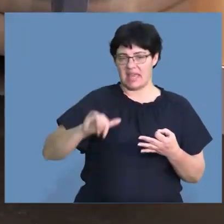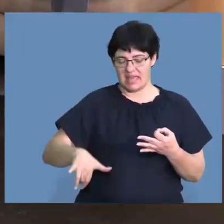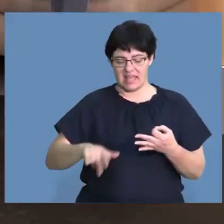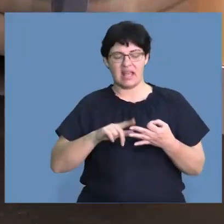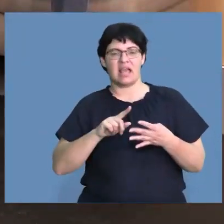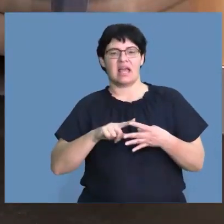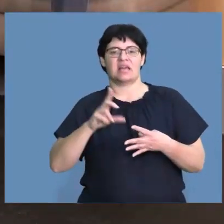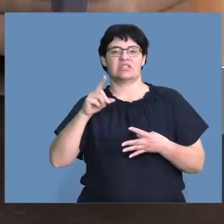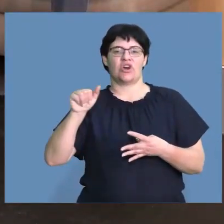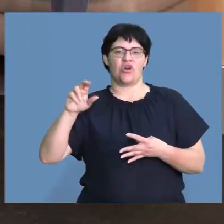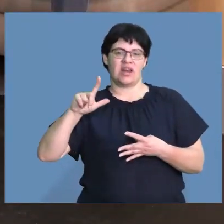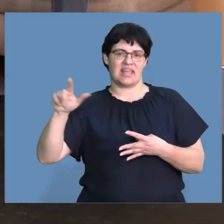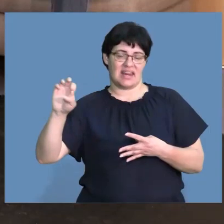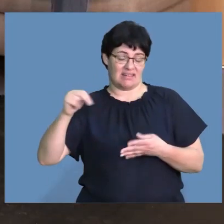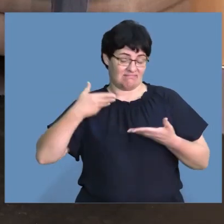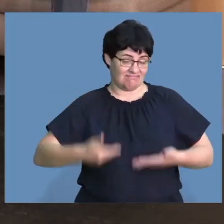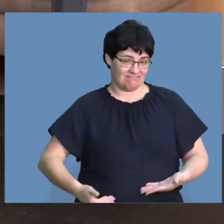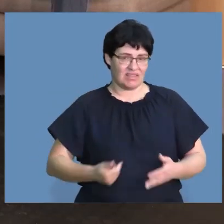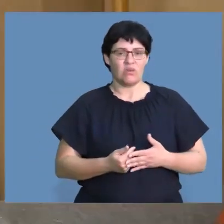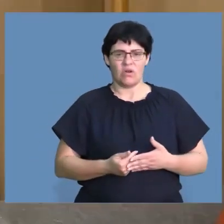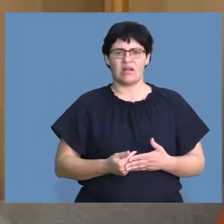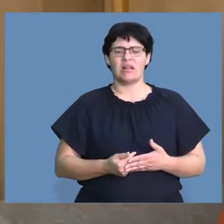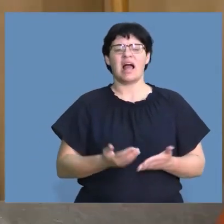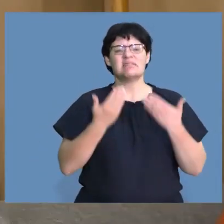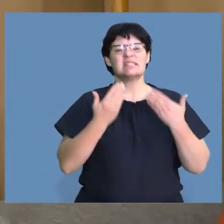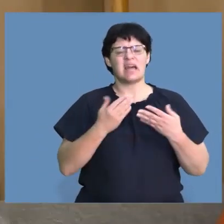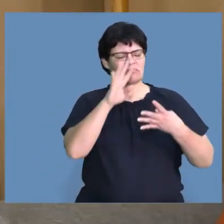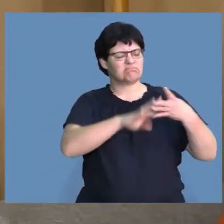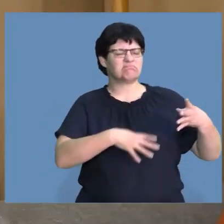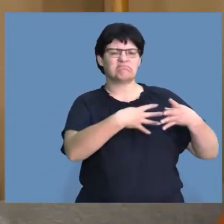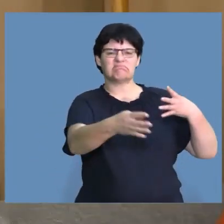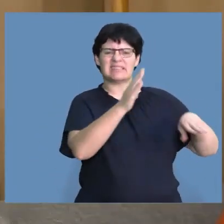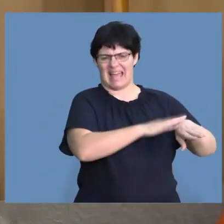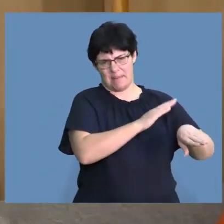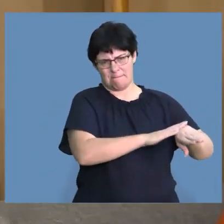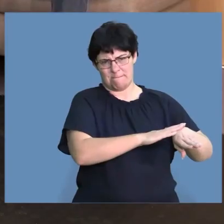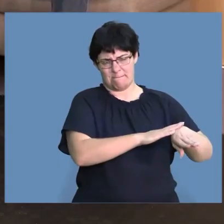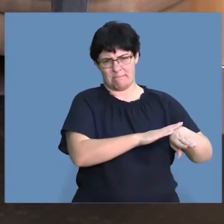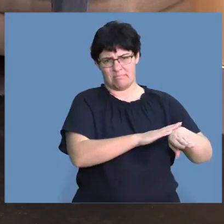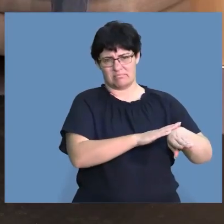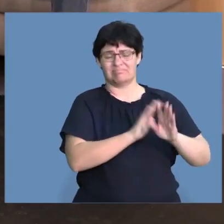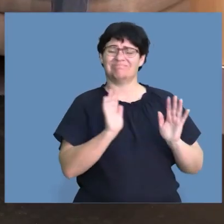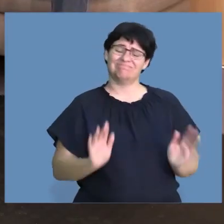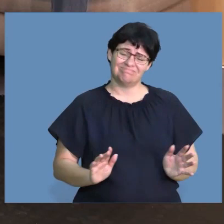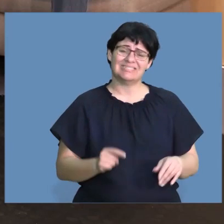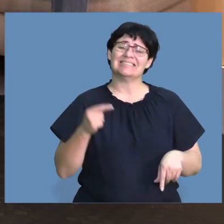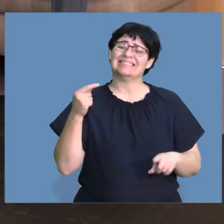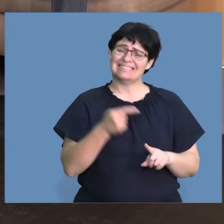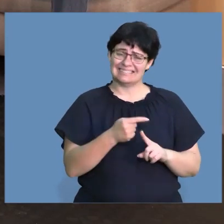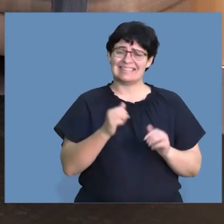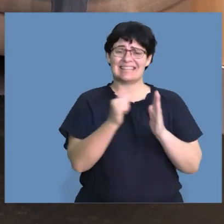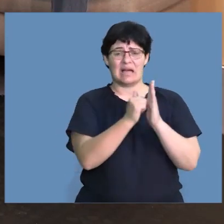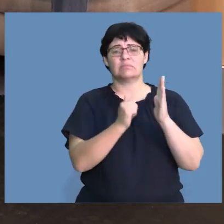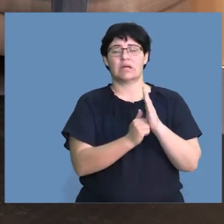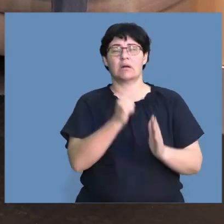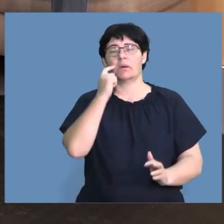I'm Darlene. So we're going to be talking about study timetables today. It's sometimes a